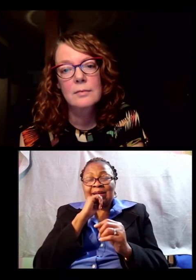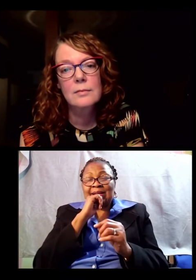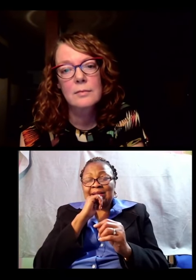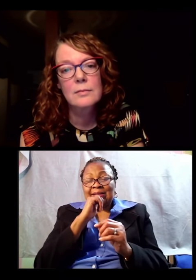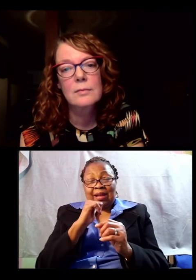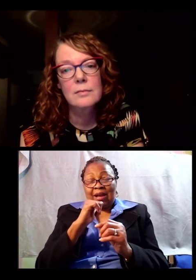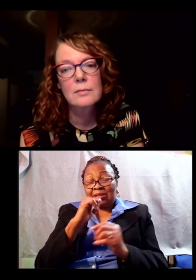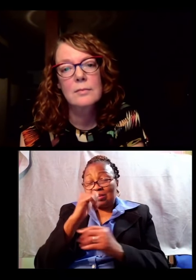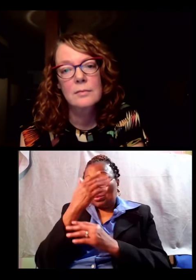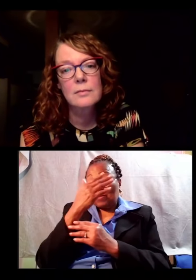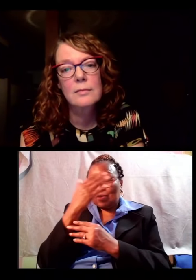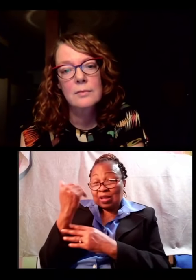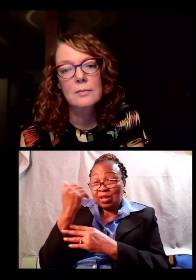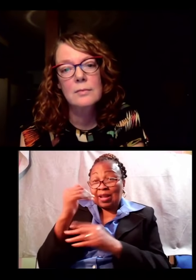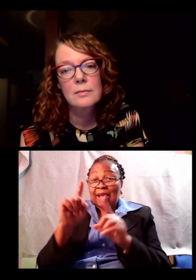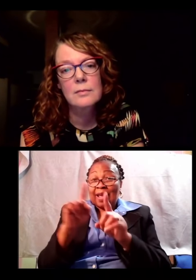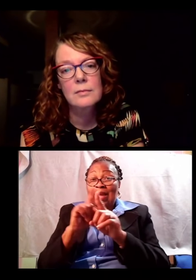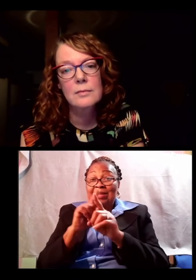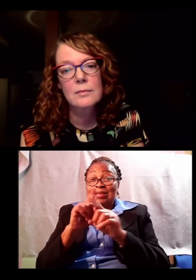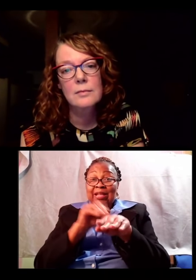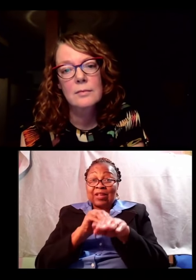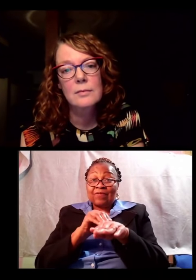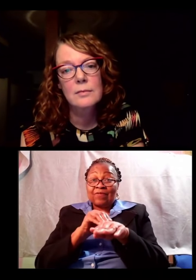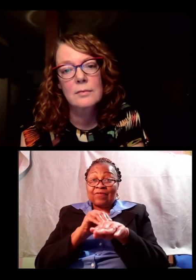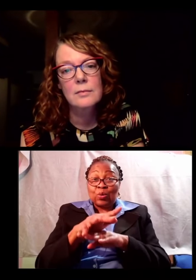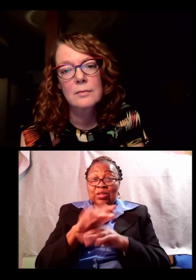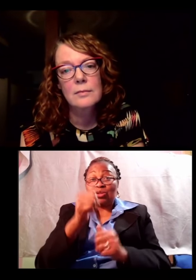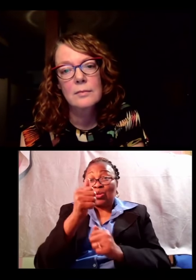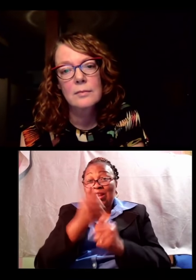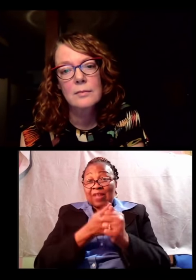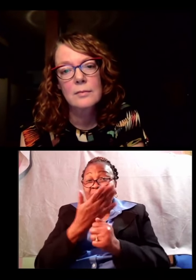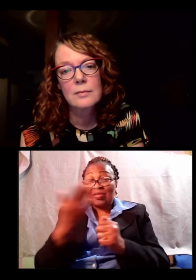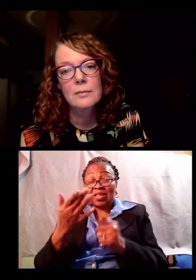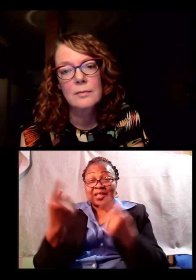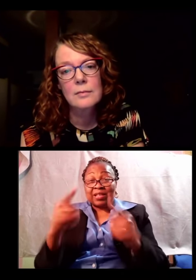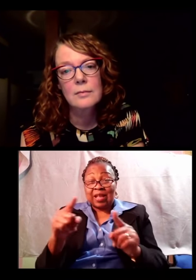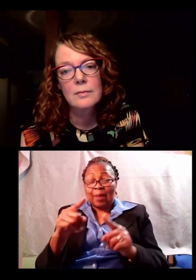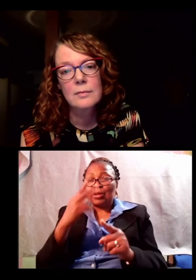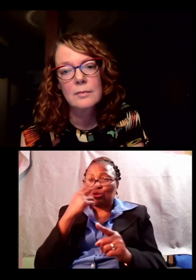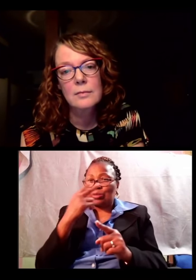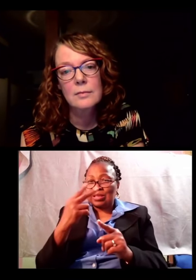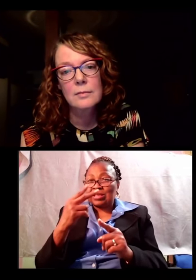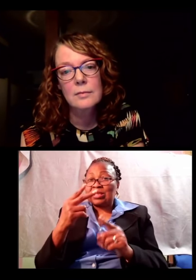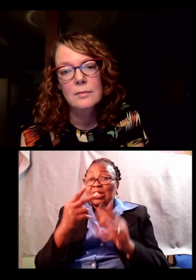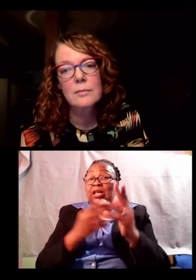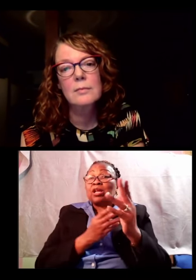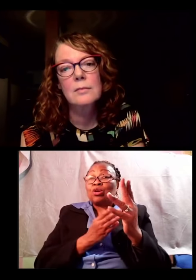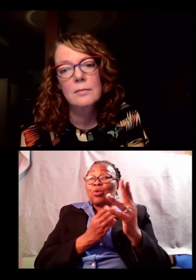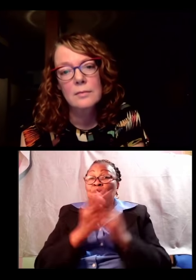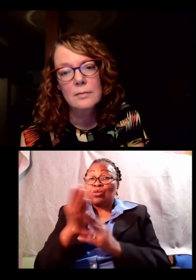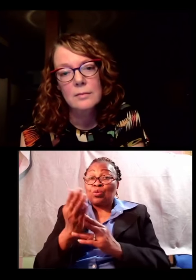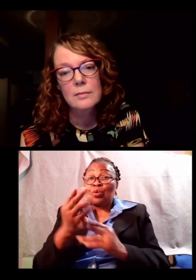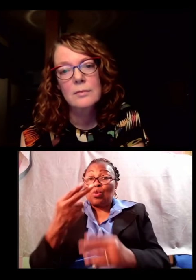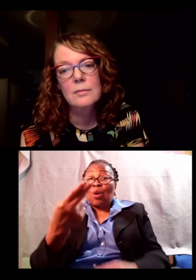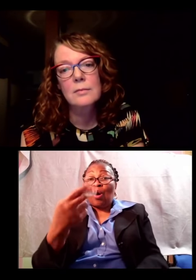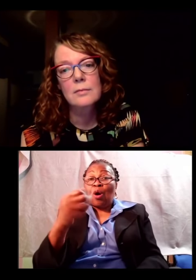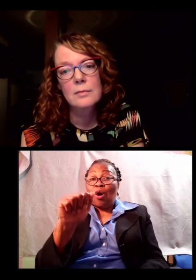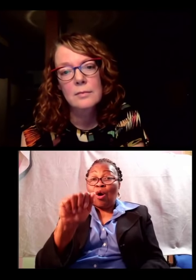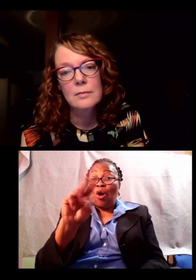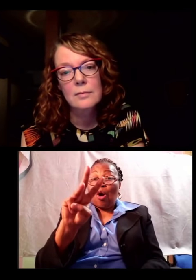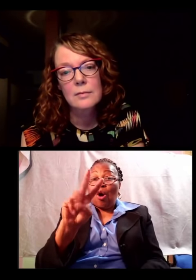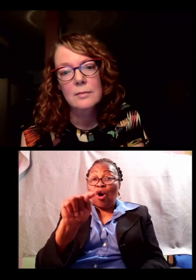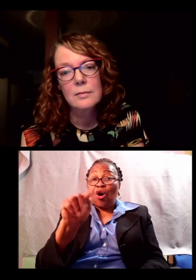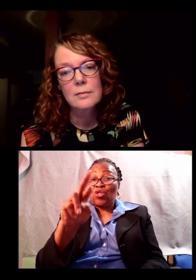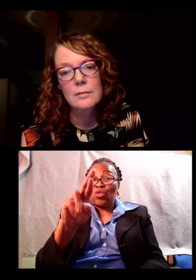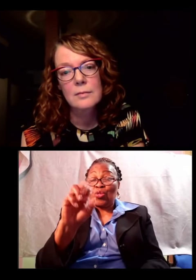as an influence on everything that has happened since. And you can see it going all the way through Hawthorne and